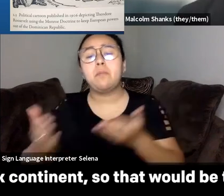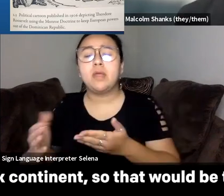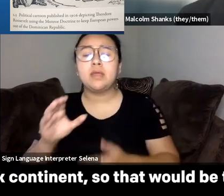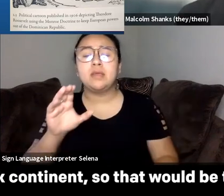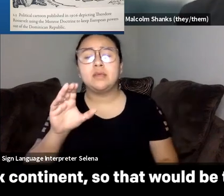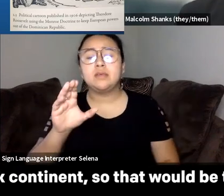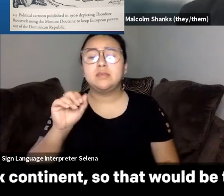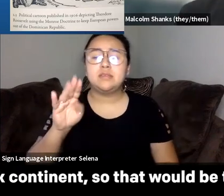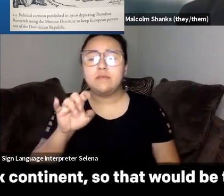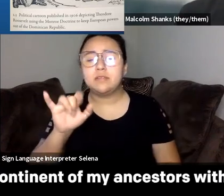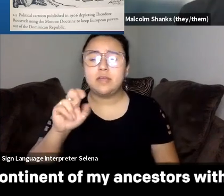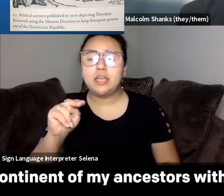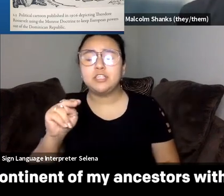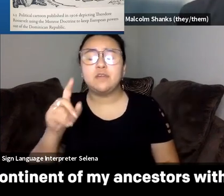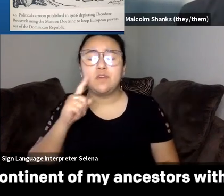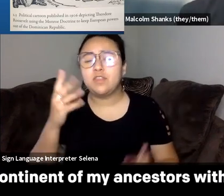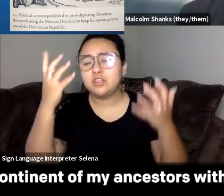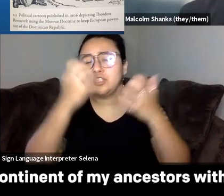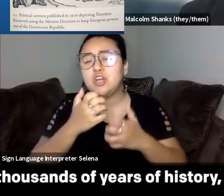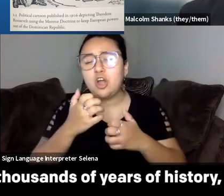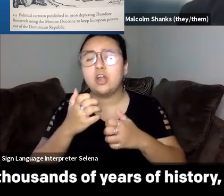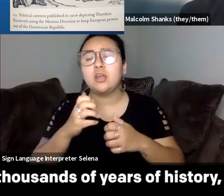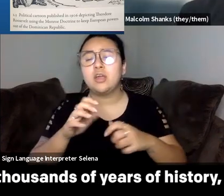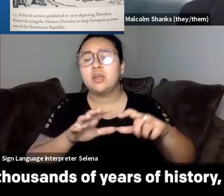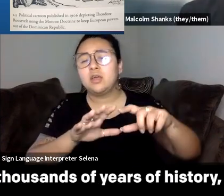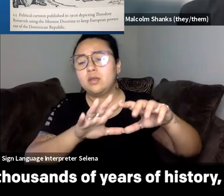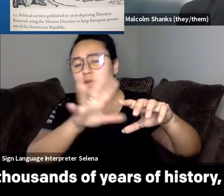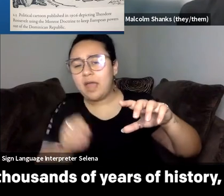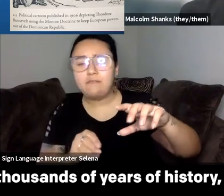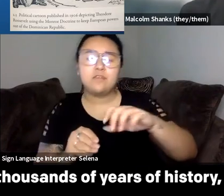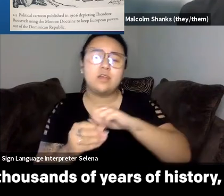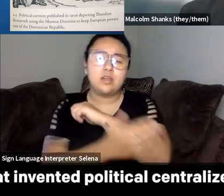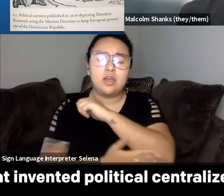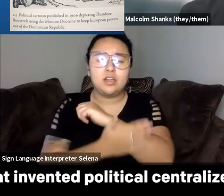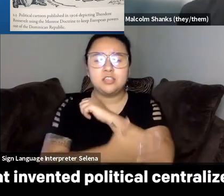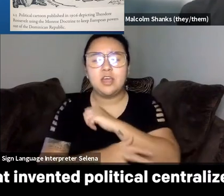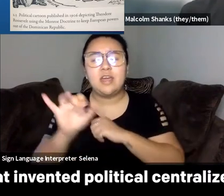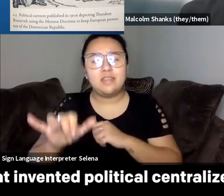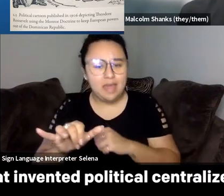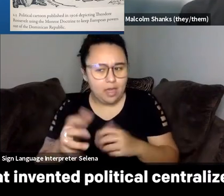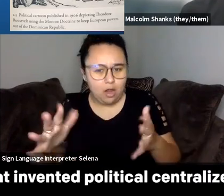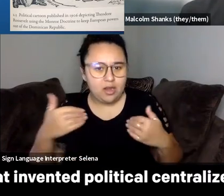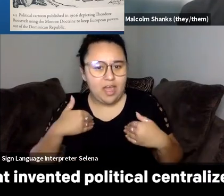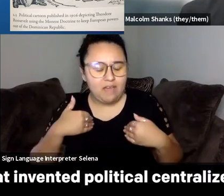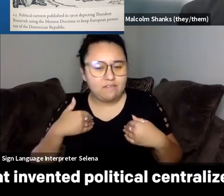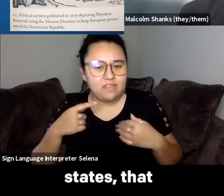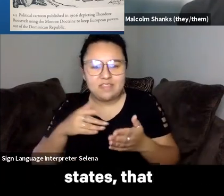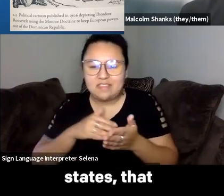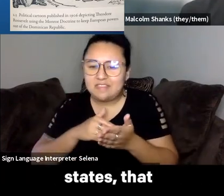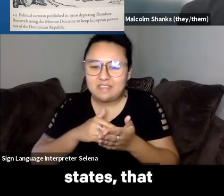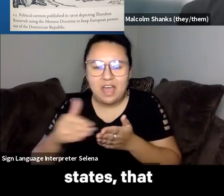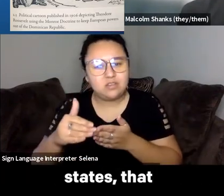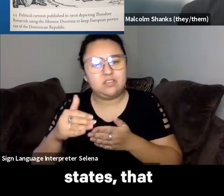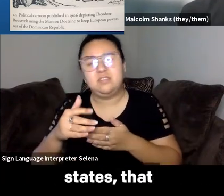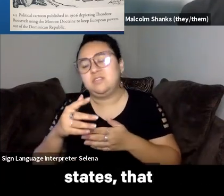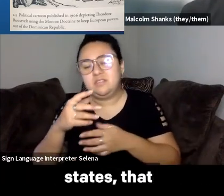dark continent. So that would be the continent of my ancestors with thousands of years of history that invented political centralized